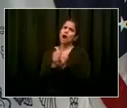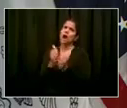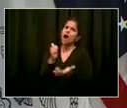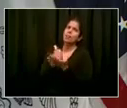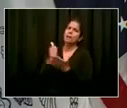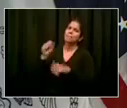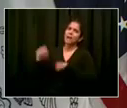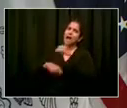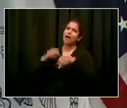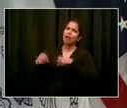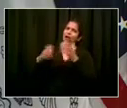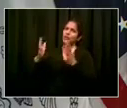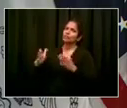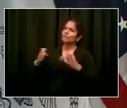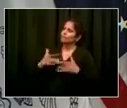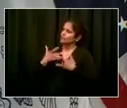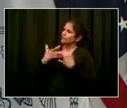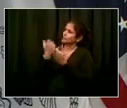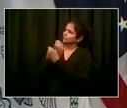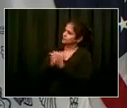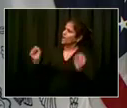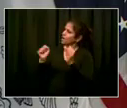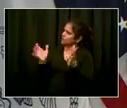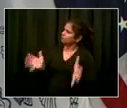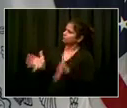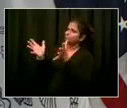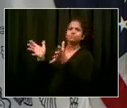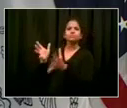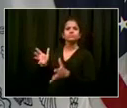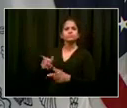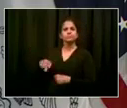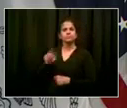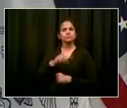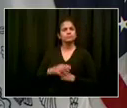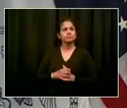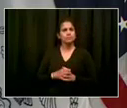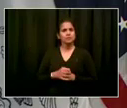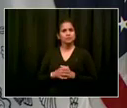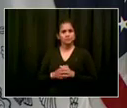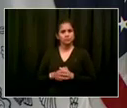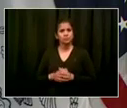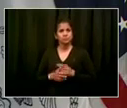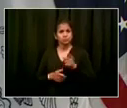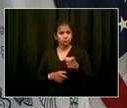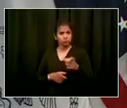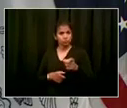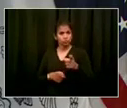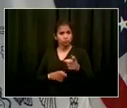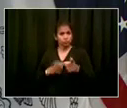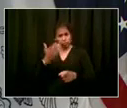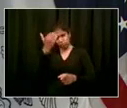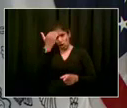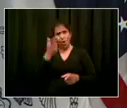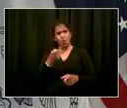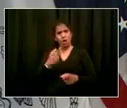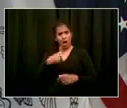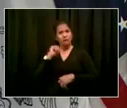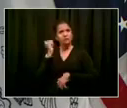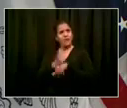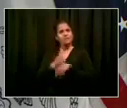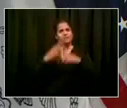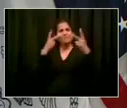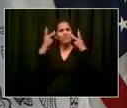Zero, and this is something I instituted in this city, and I'm a big believer in the approach that we constantly have